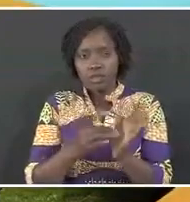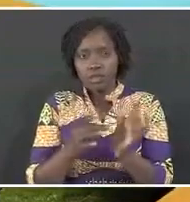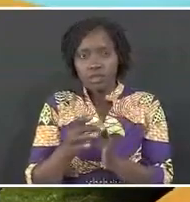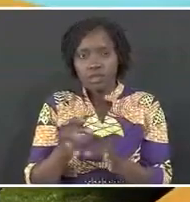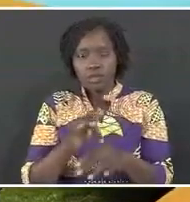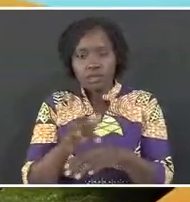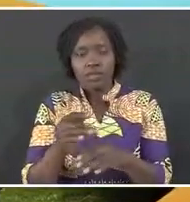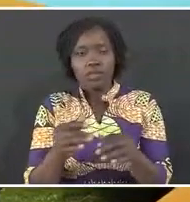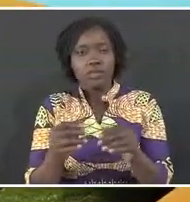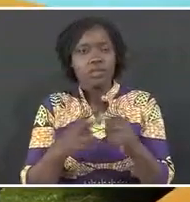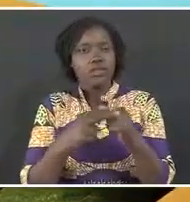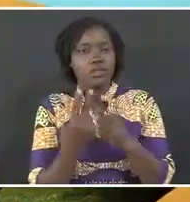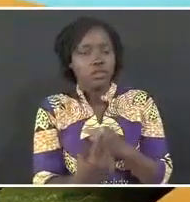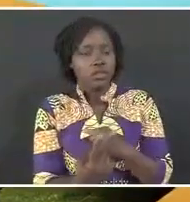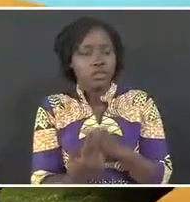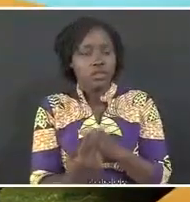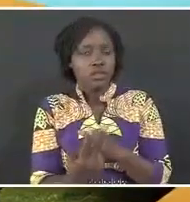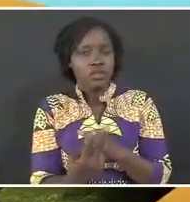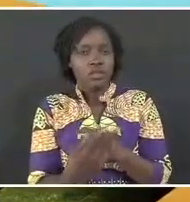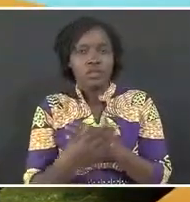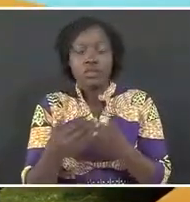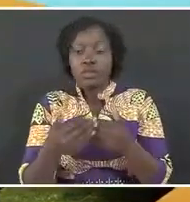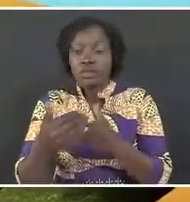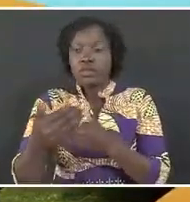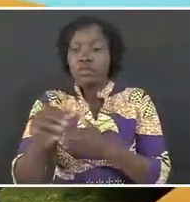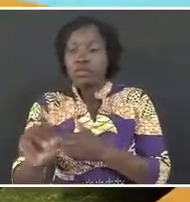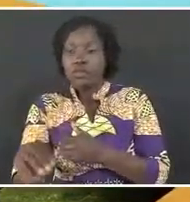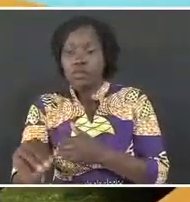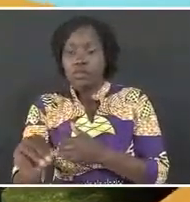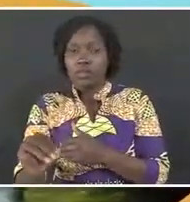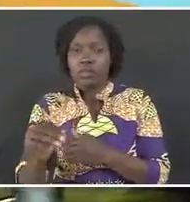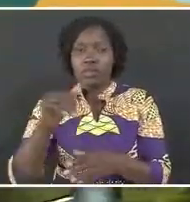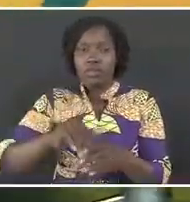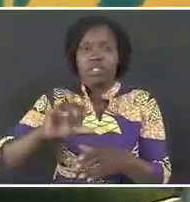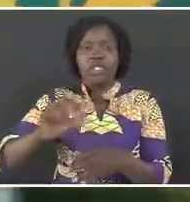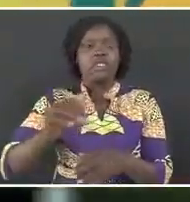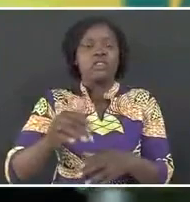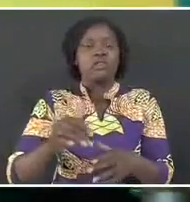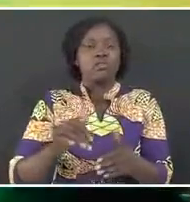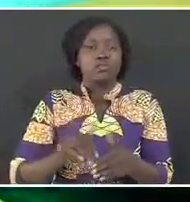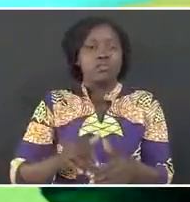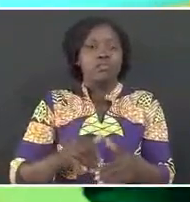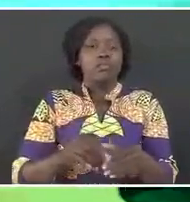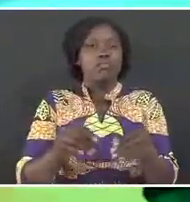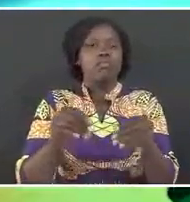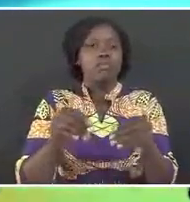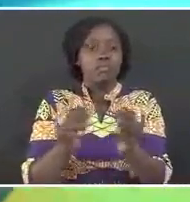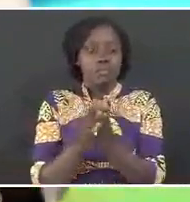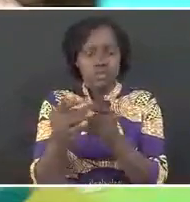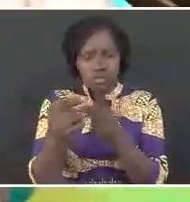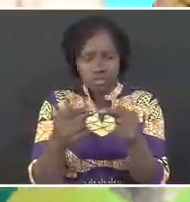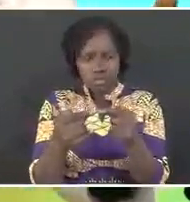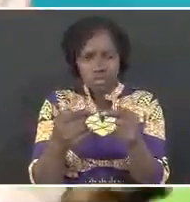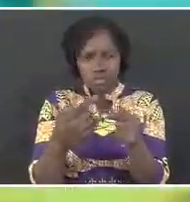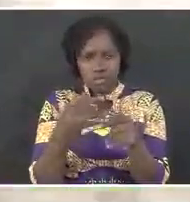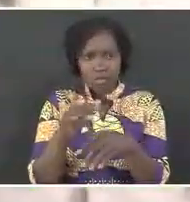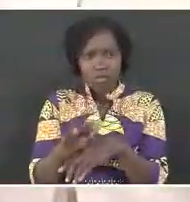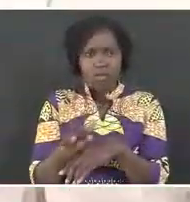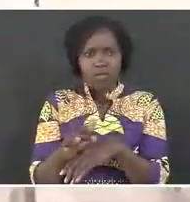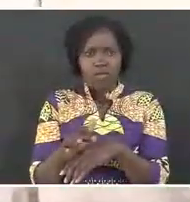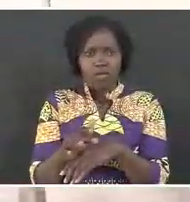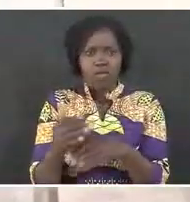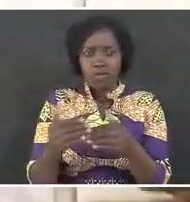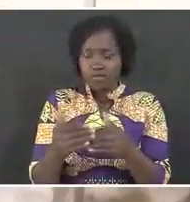Jesus sent the 72 to go before them into the cities he was to go. So in short, he had sent